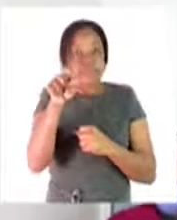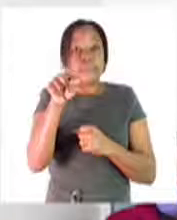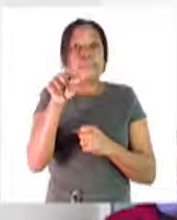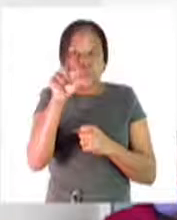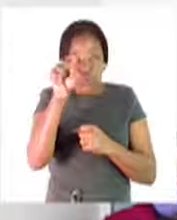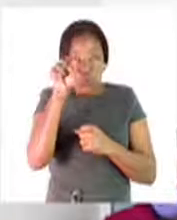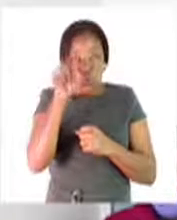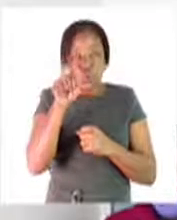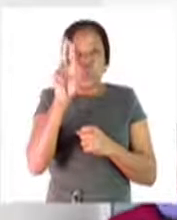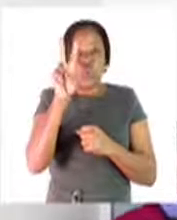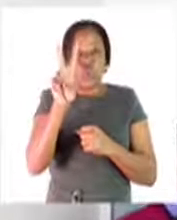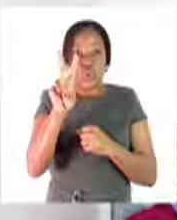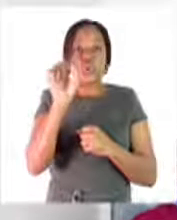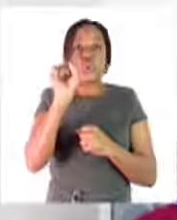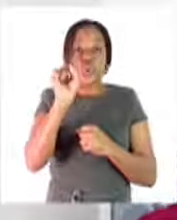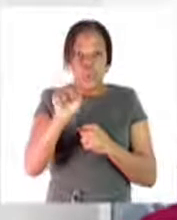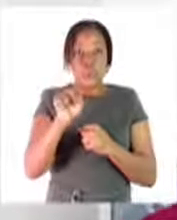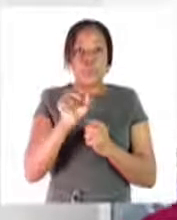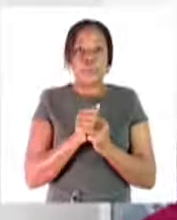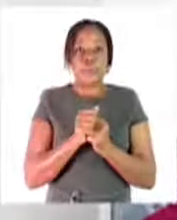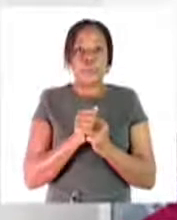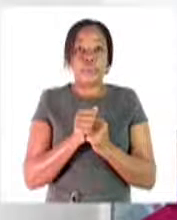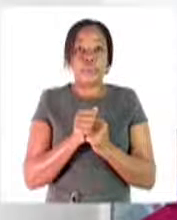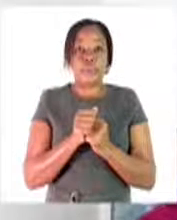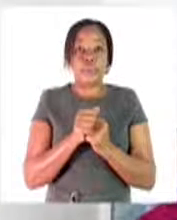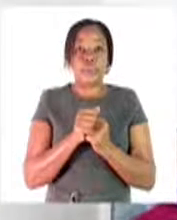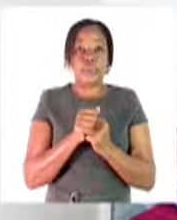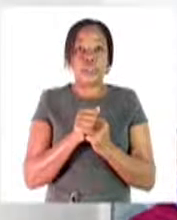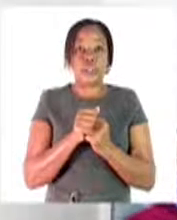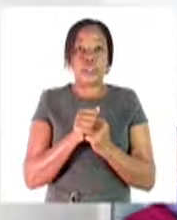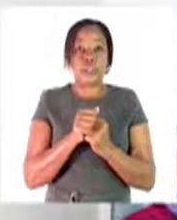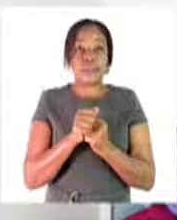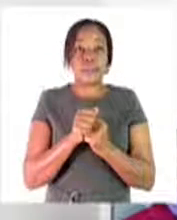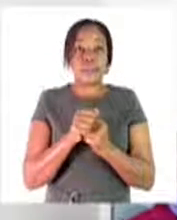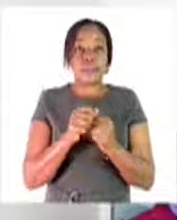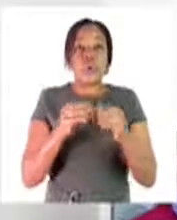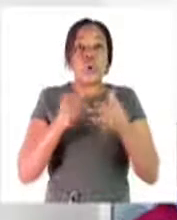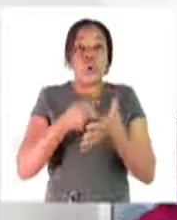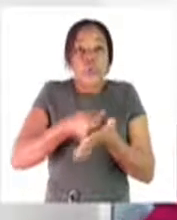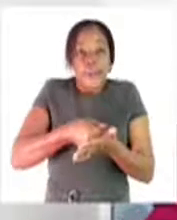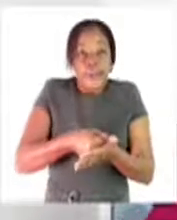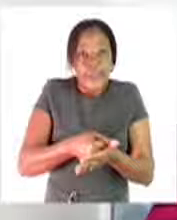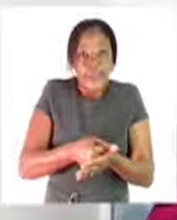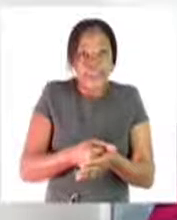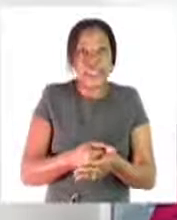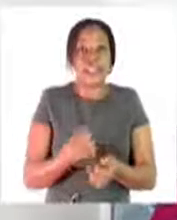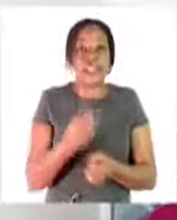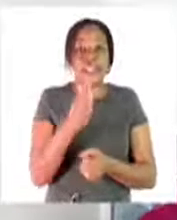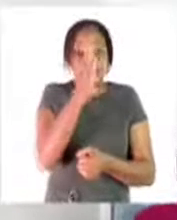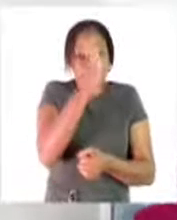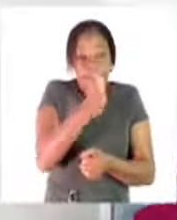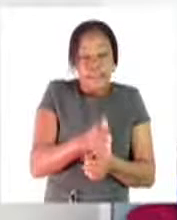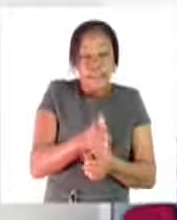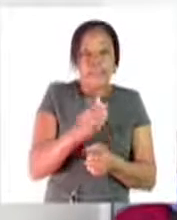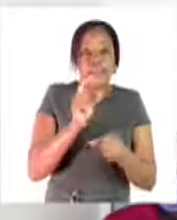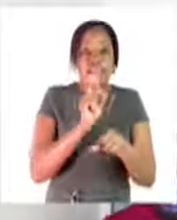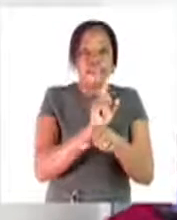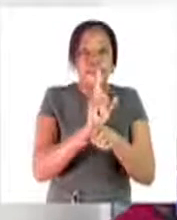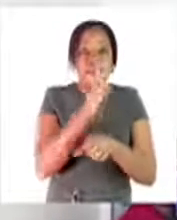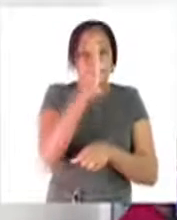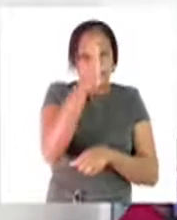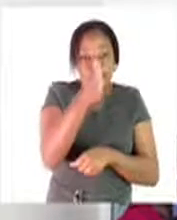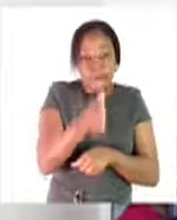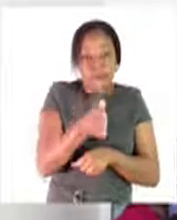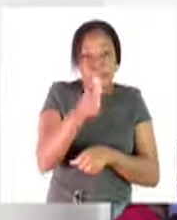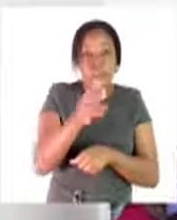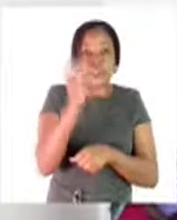you'll be counting. That is counting in 2. So we try the first column to count in 2. And what about counting in 3? If I'm